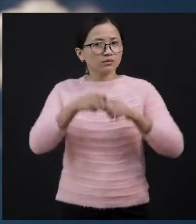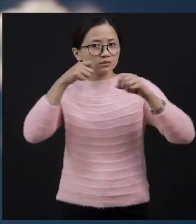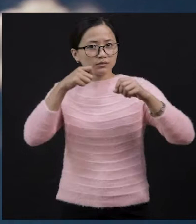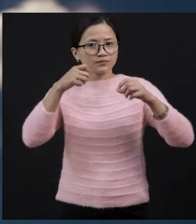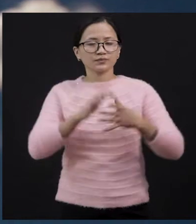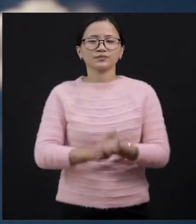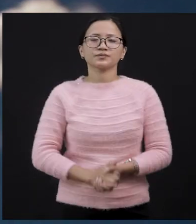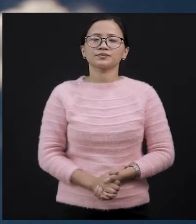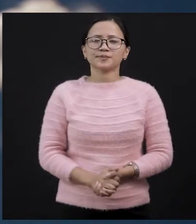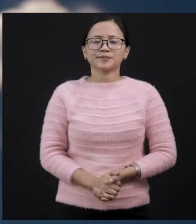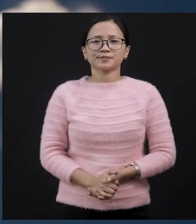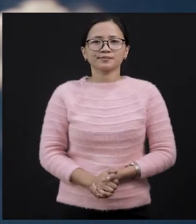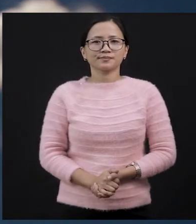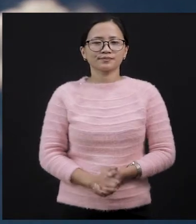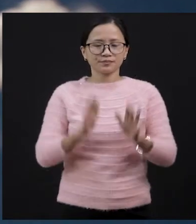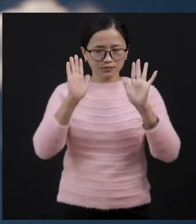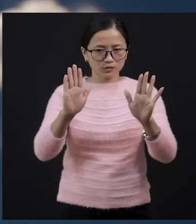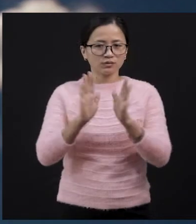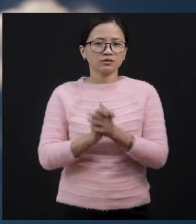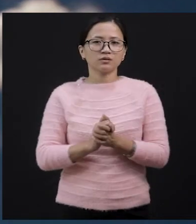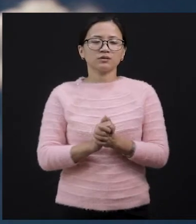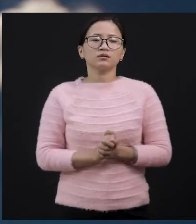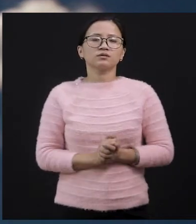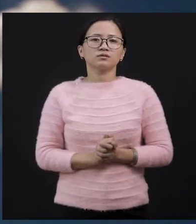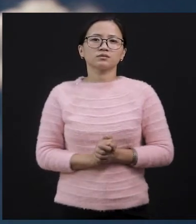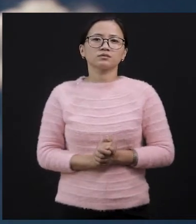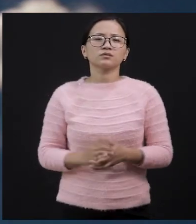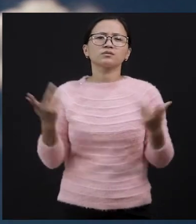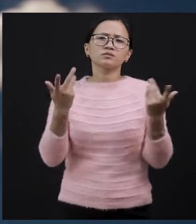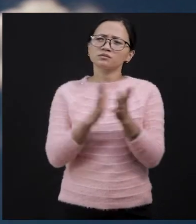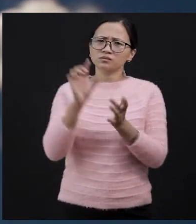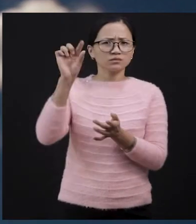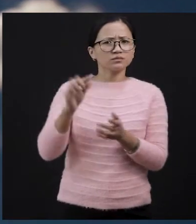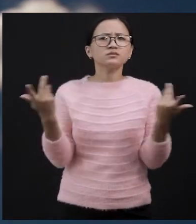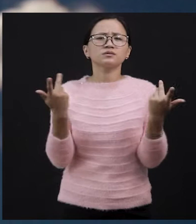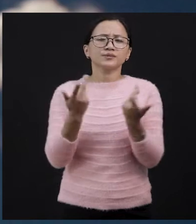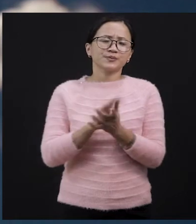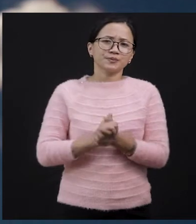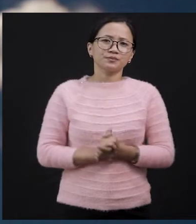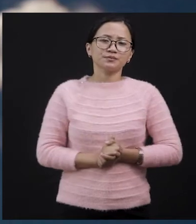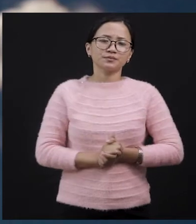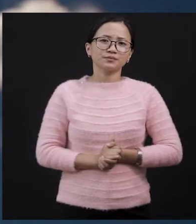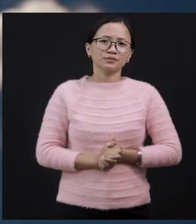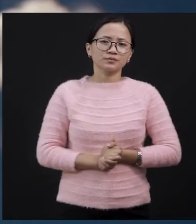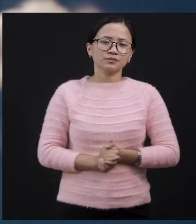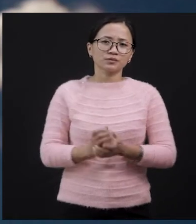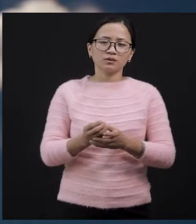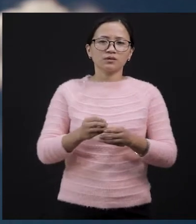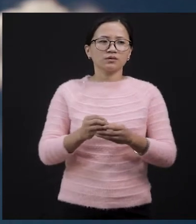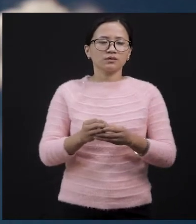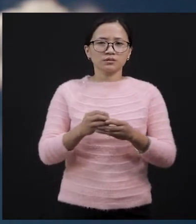balloons? So we have to, what do we have to do? We have to